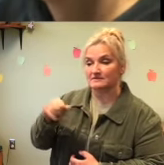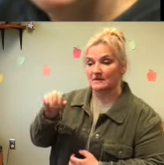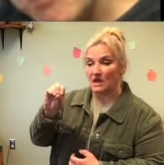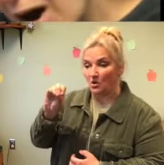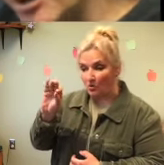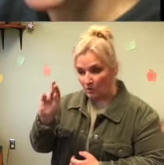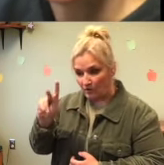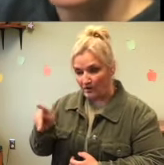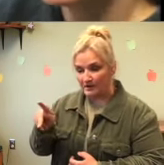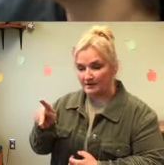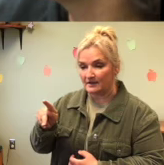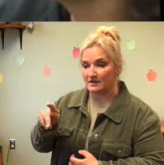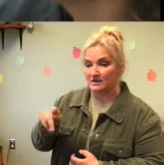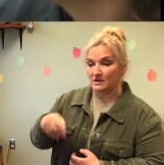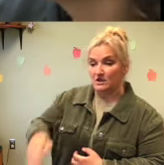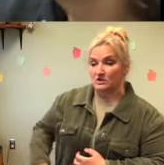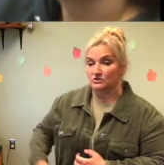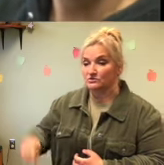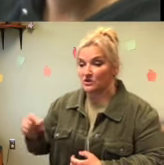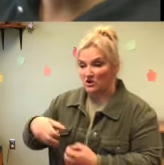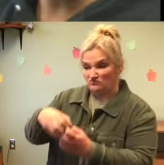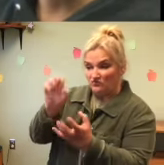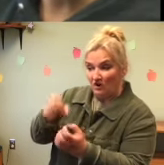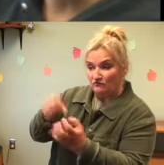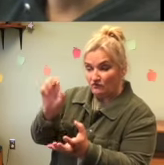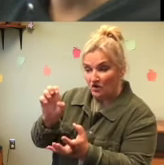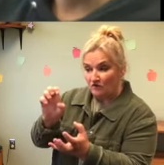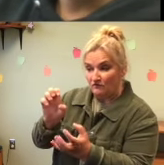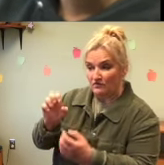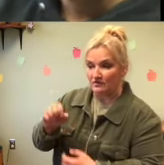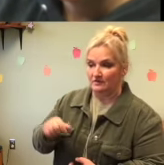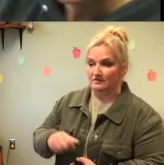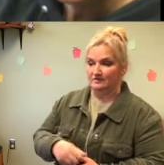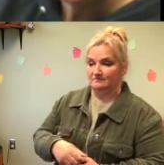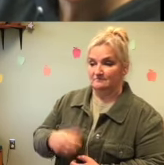Now, bark, George. You can do it. George went